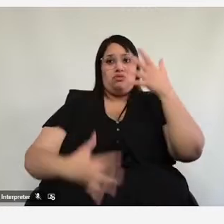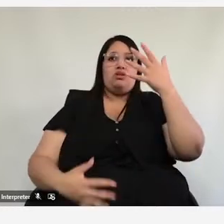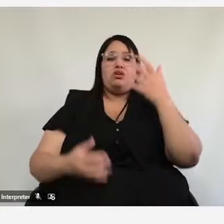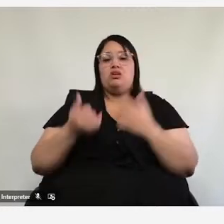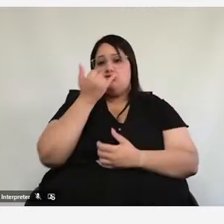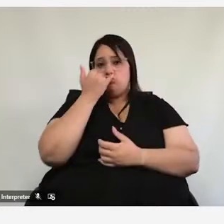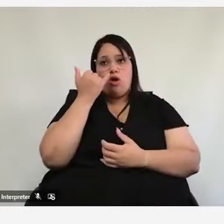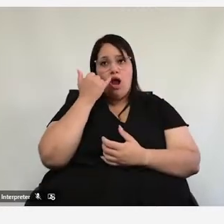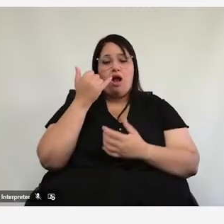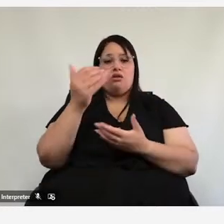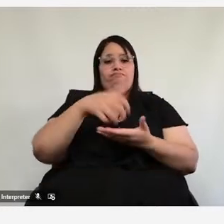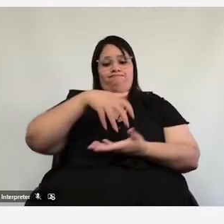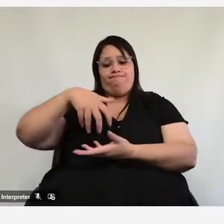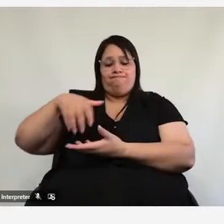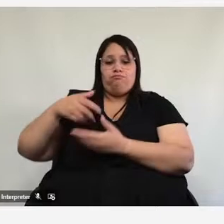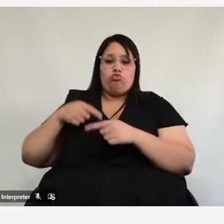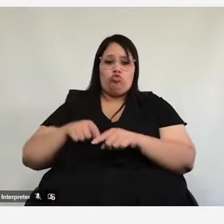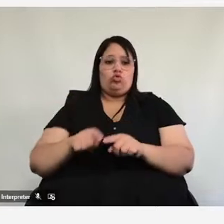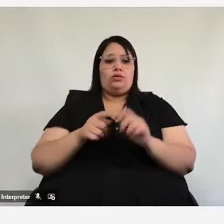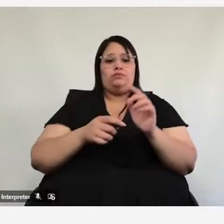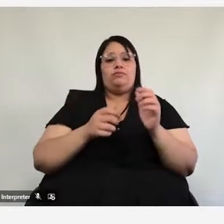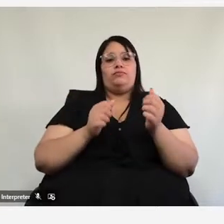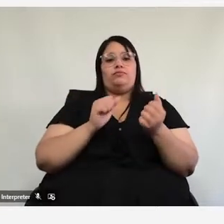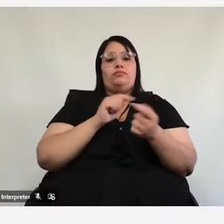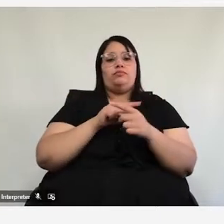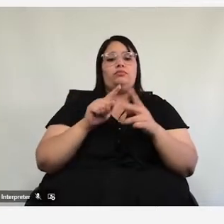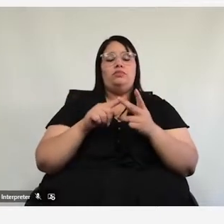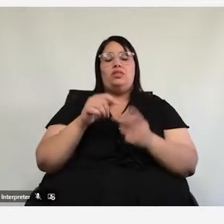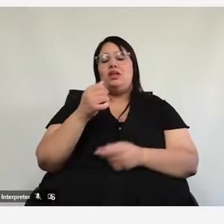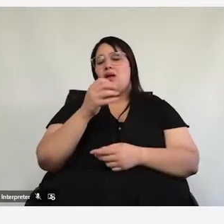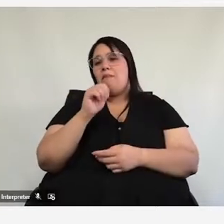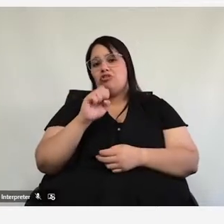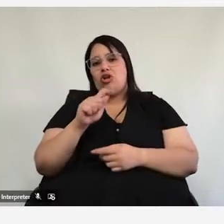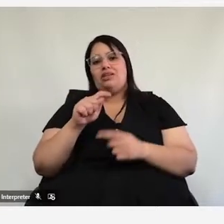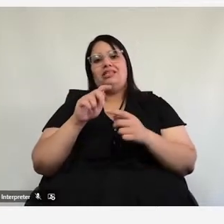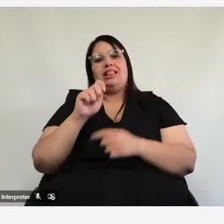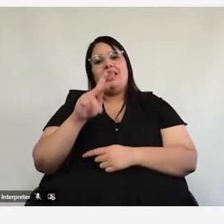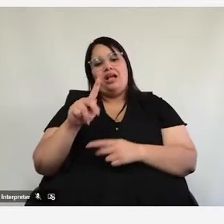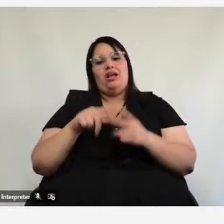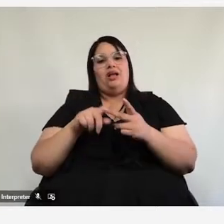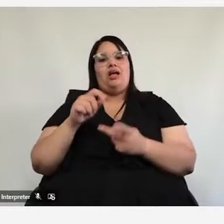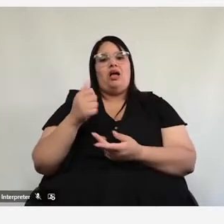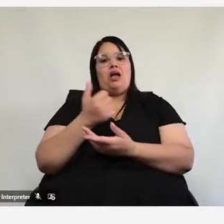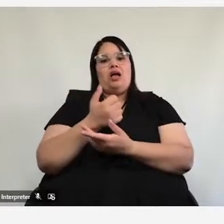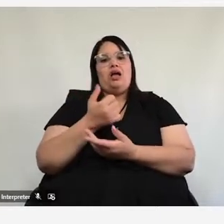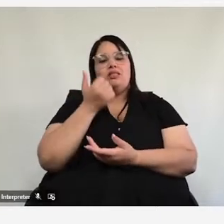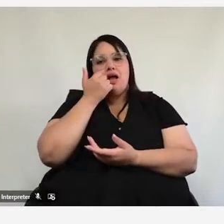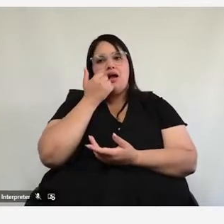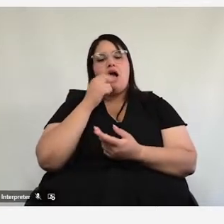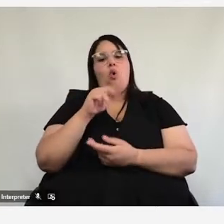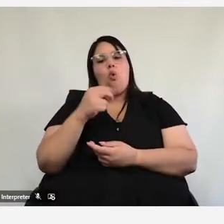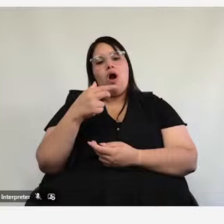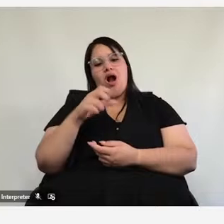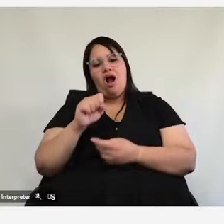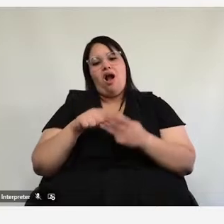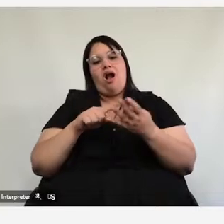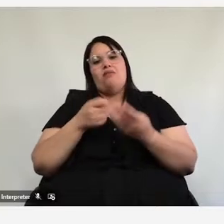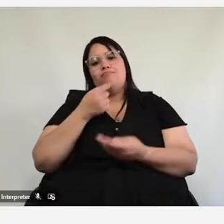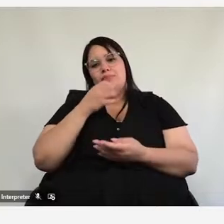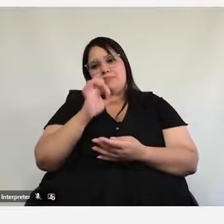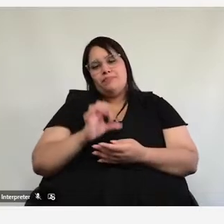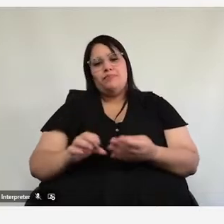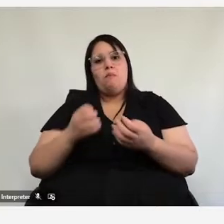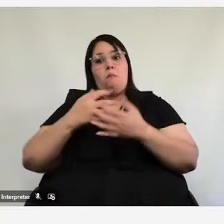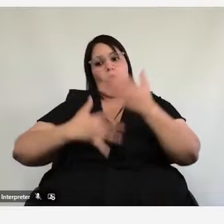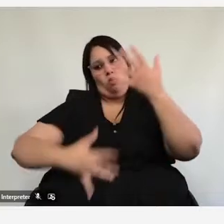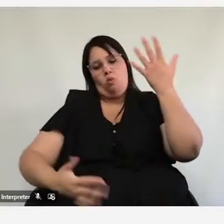during operations. These range from mandrax, tuk, dacha, cocaine, heroin, unga, ecstasy, and more. The estimated value of the